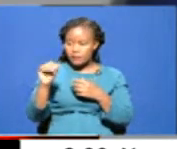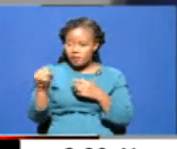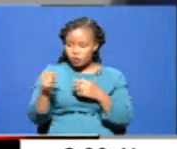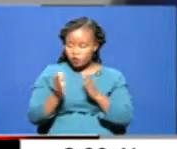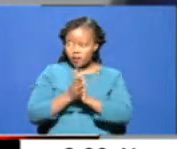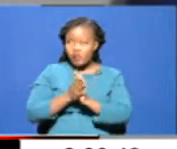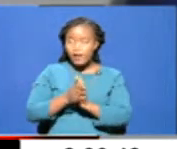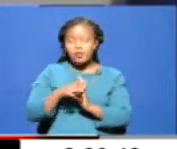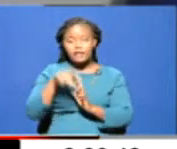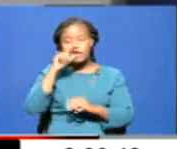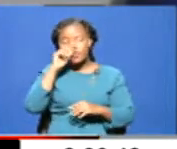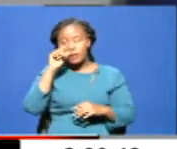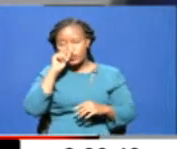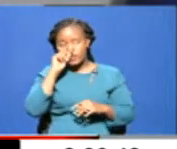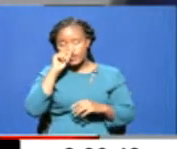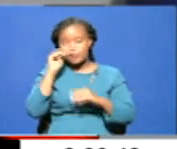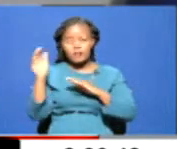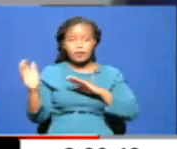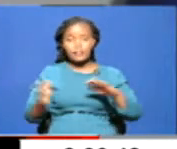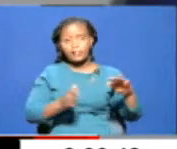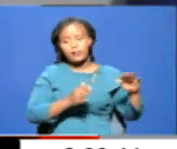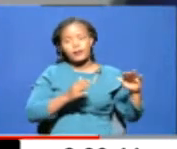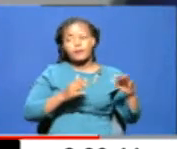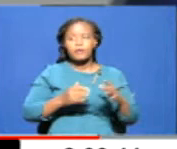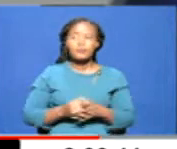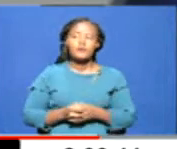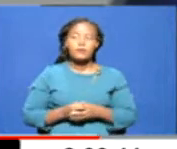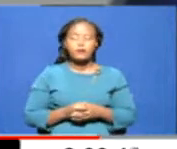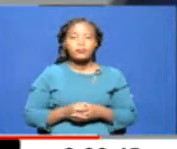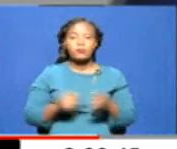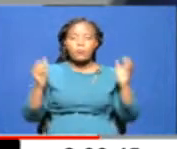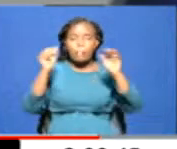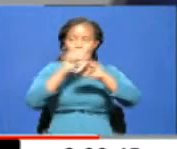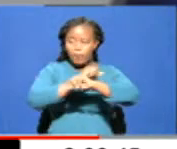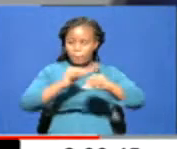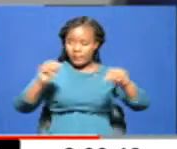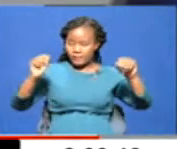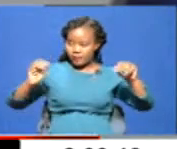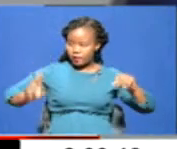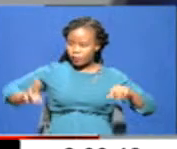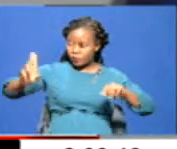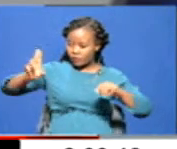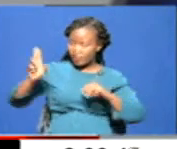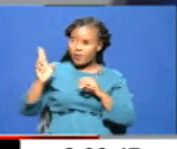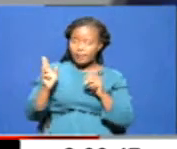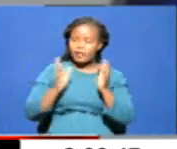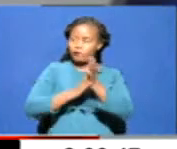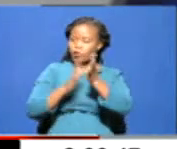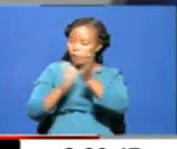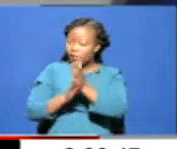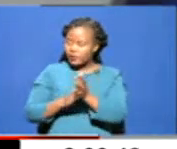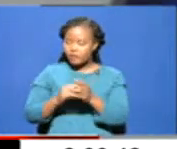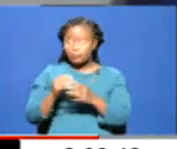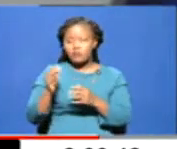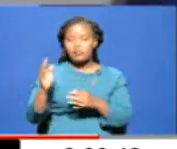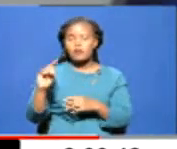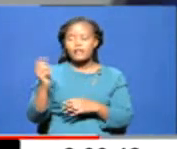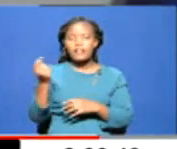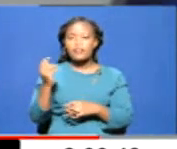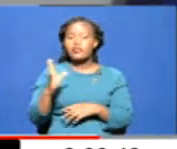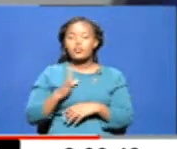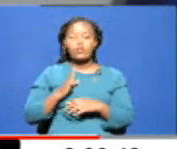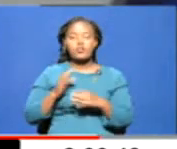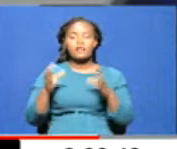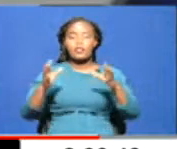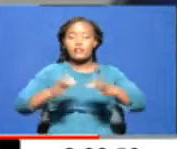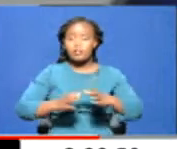at Tomboya24. Let's go straight to our top story. President Uhuru Kenyatta has commended Kenyan security agencies for playing